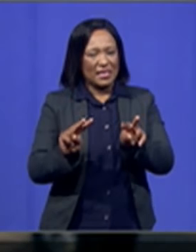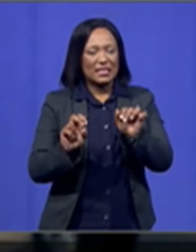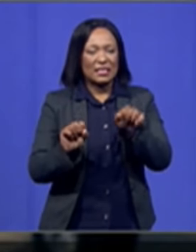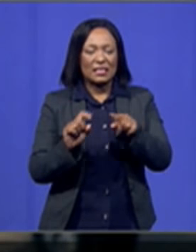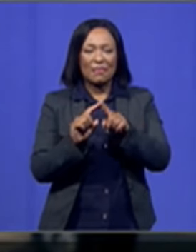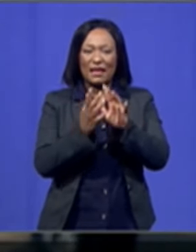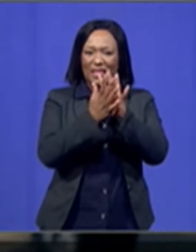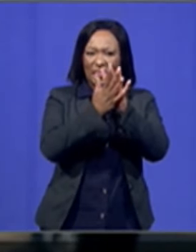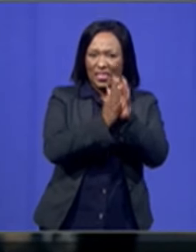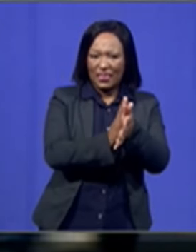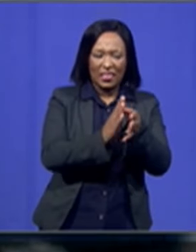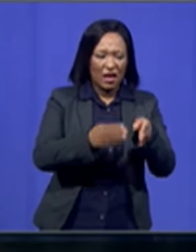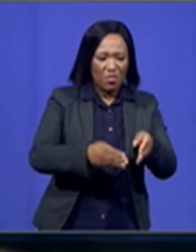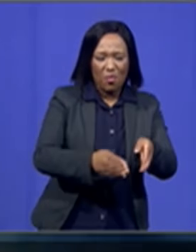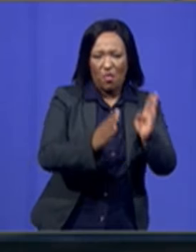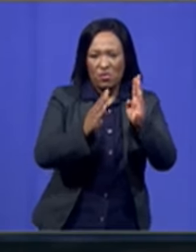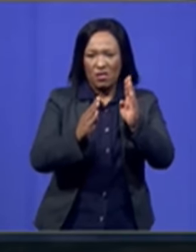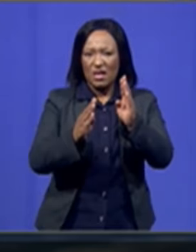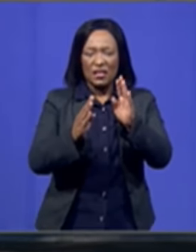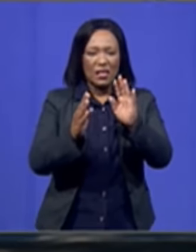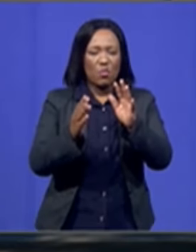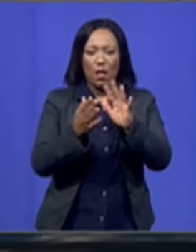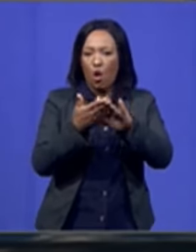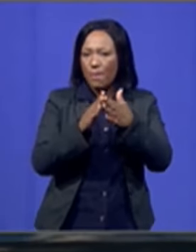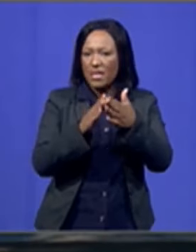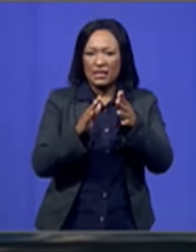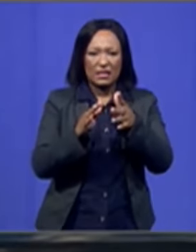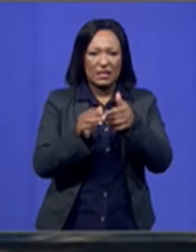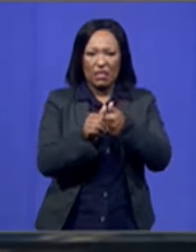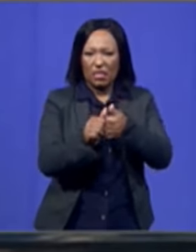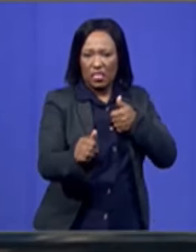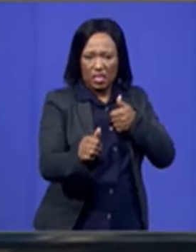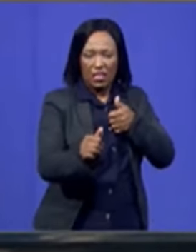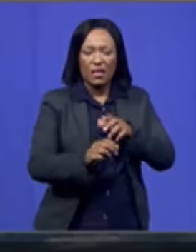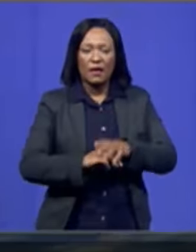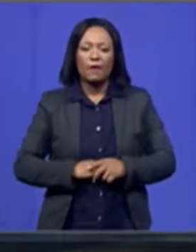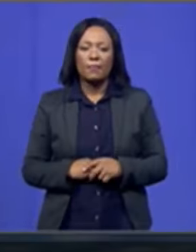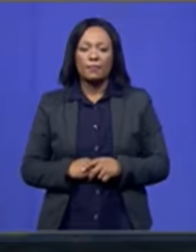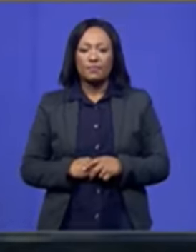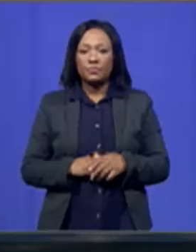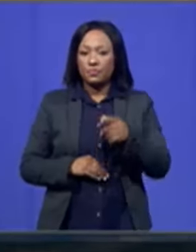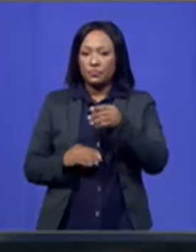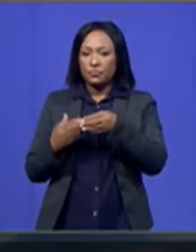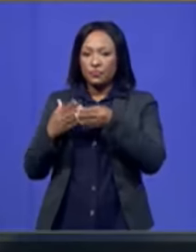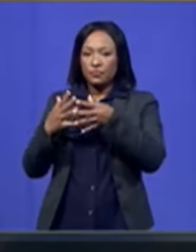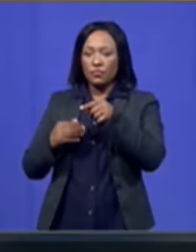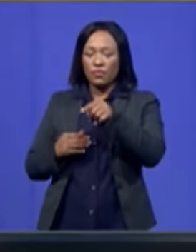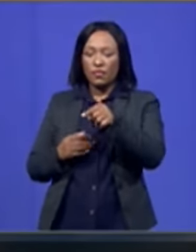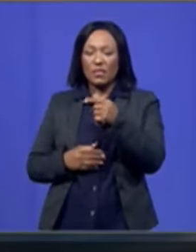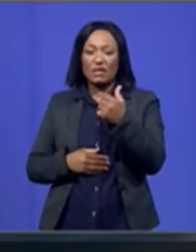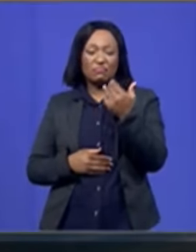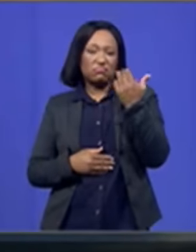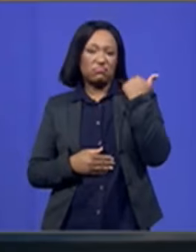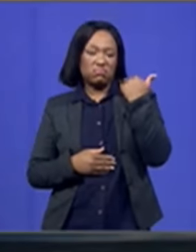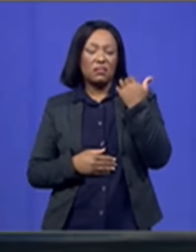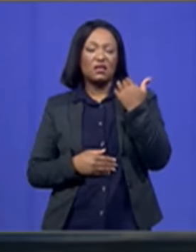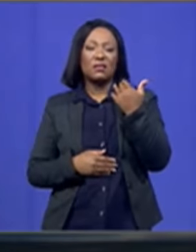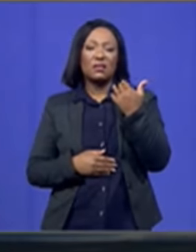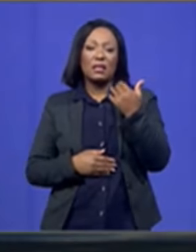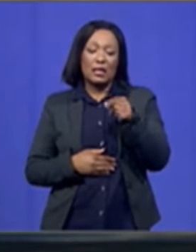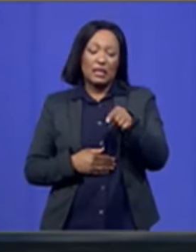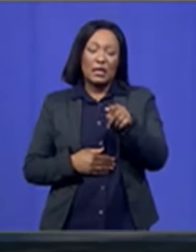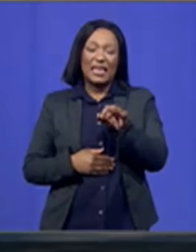public infrastructure just sets back the whole community. Baetapele ba mohwanto ona ba re ka la 30 Phupjane ke letsatsi